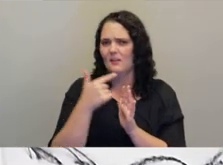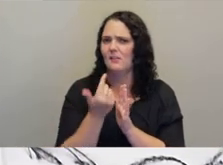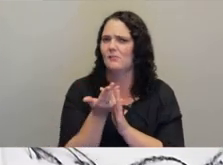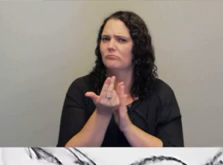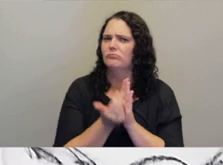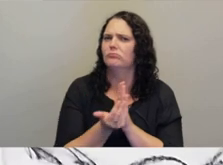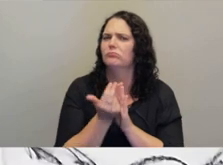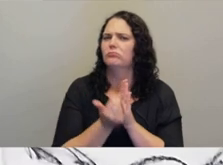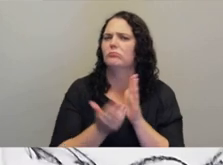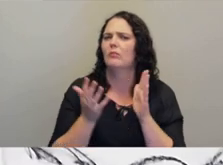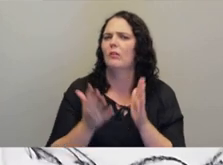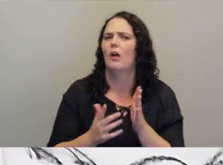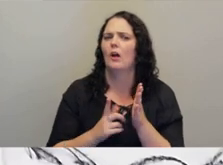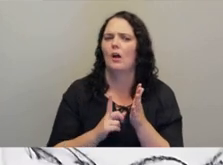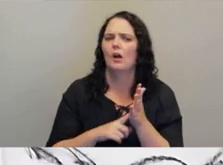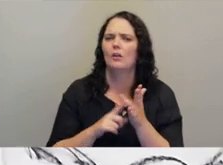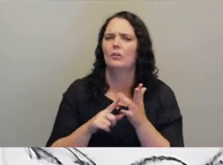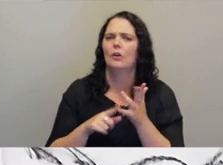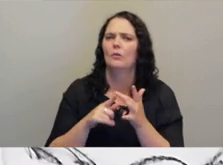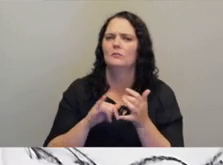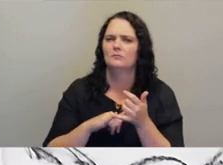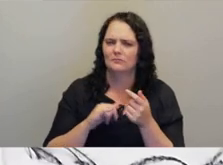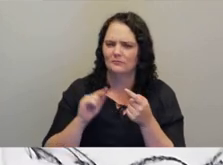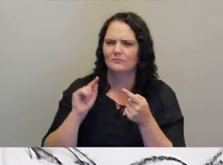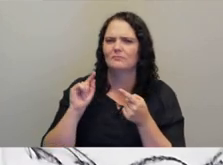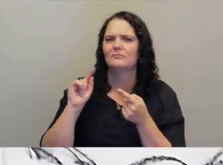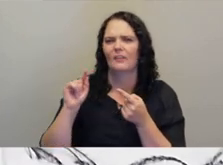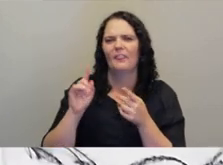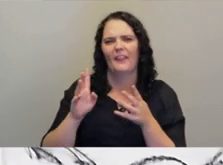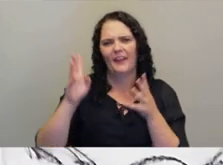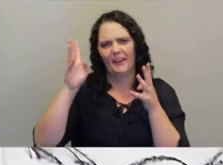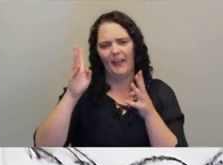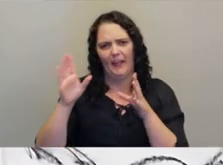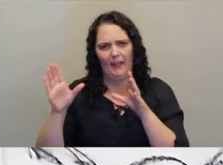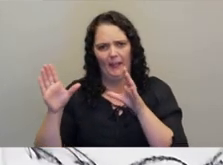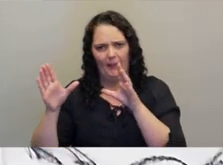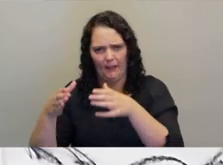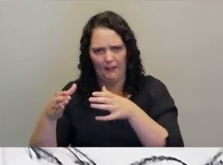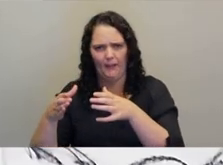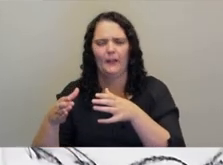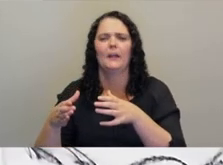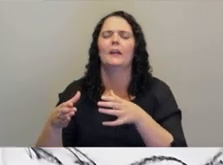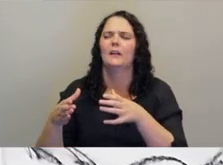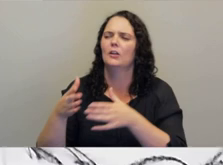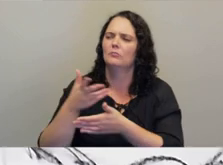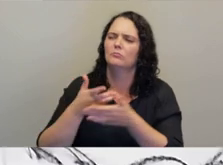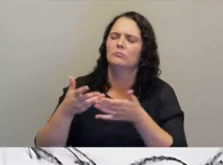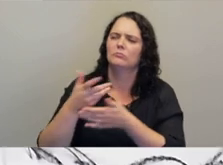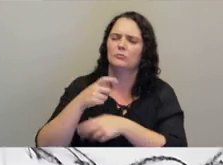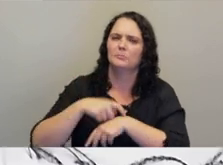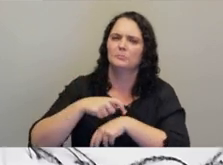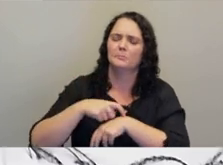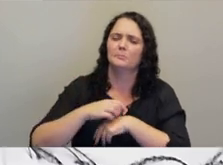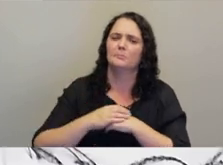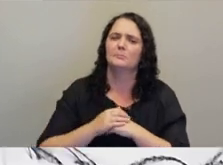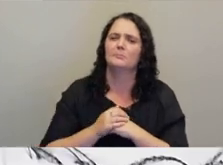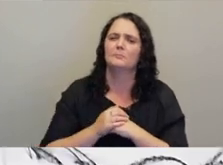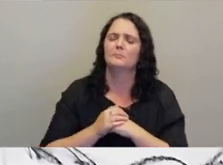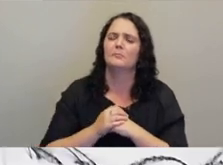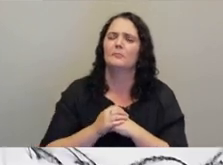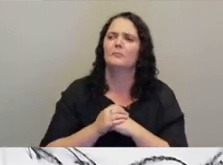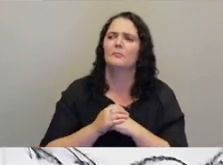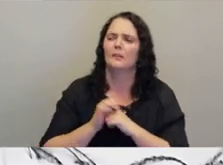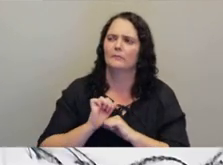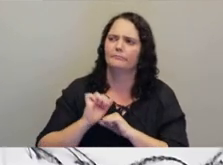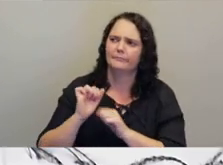XV. Going back to the 18th century and this Rococo movement. But then Boucher really